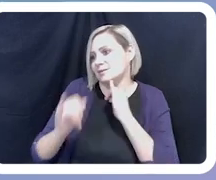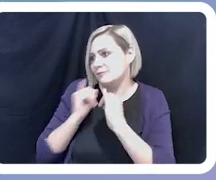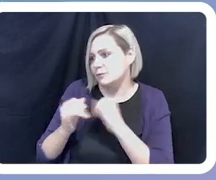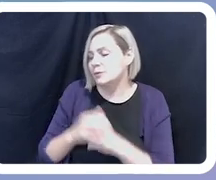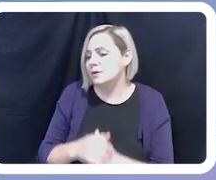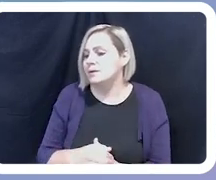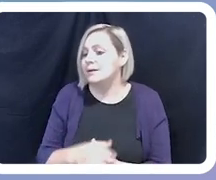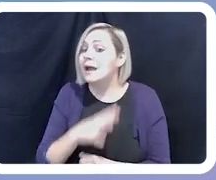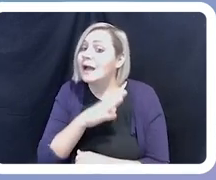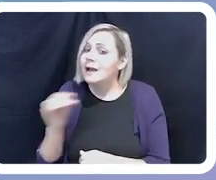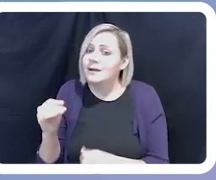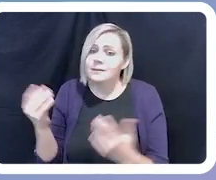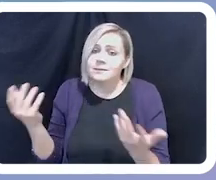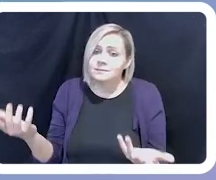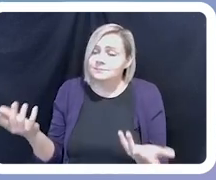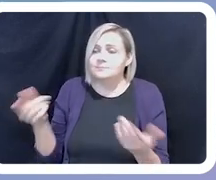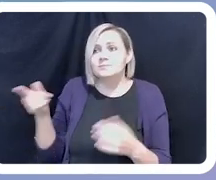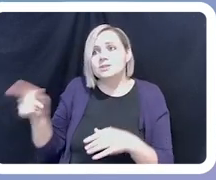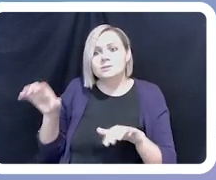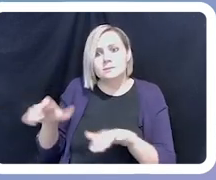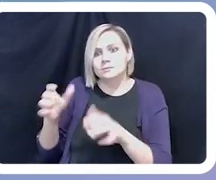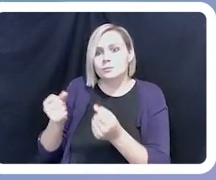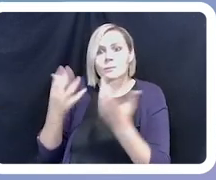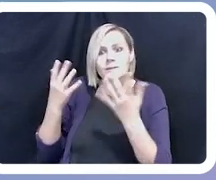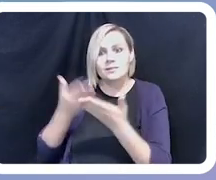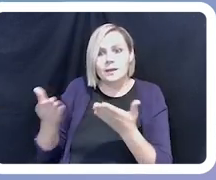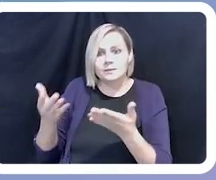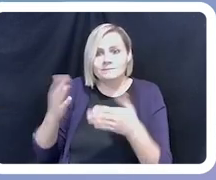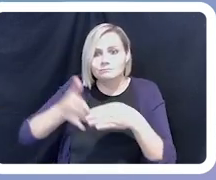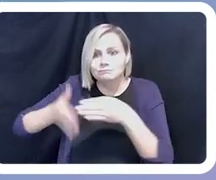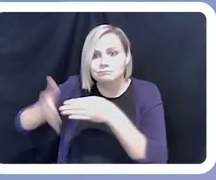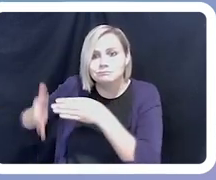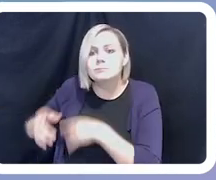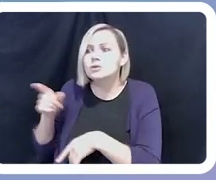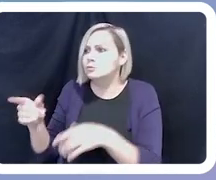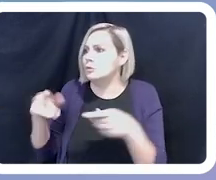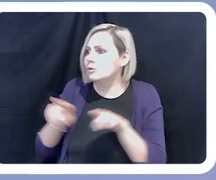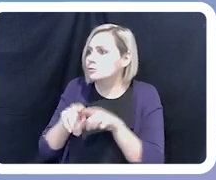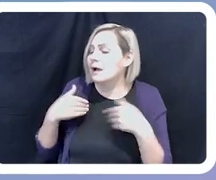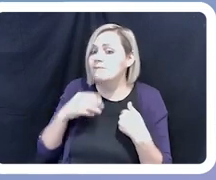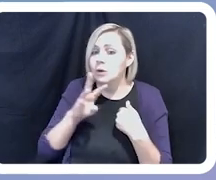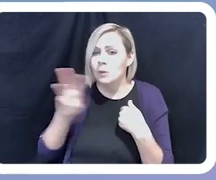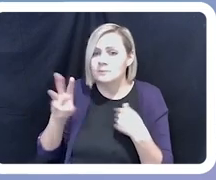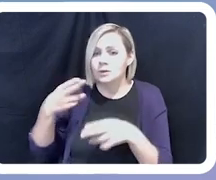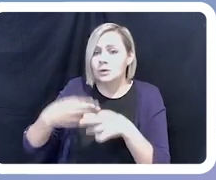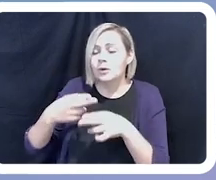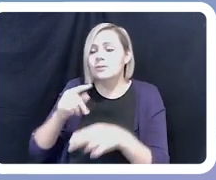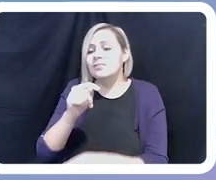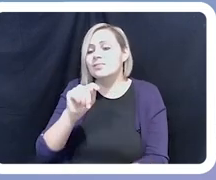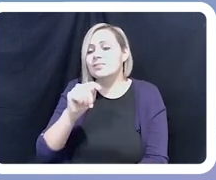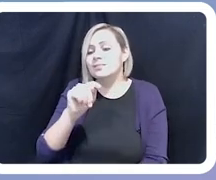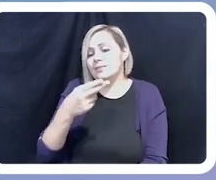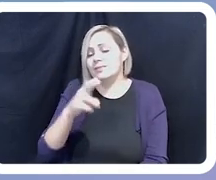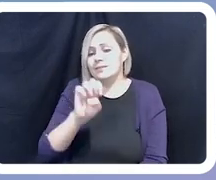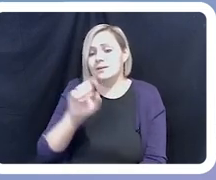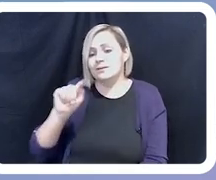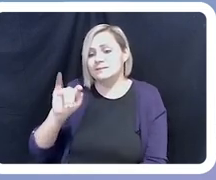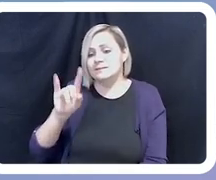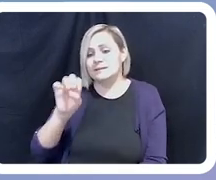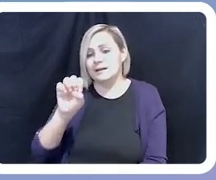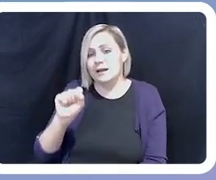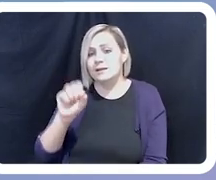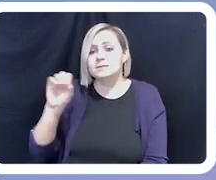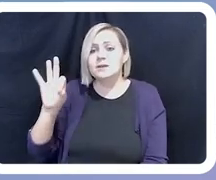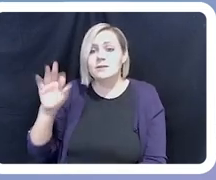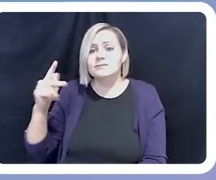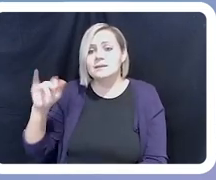beginning of this interview. And you also, I mean, she's done so many things. You also have a website called The Tides of Kindness. Yes, I do. And my